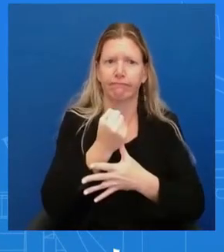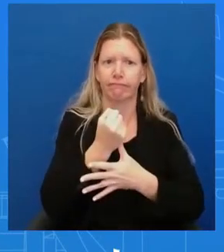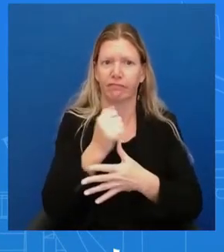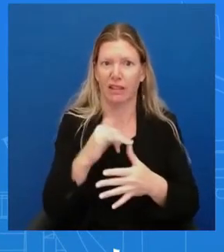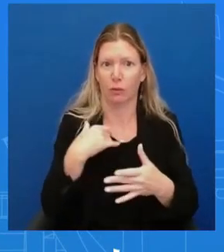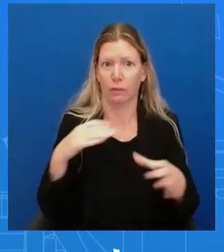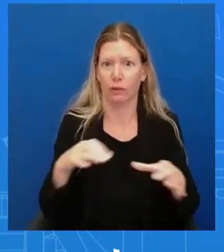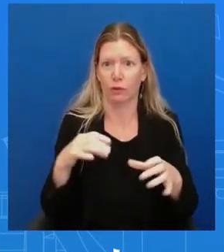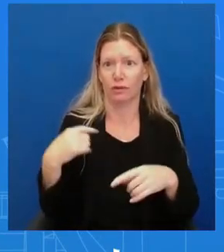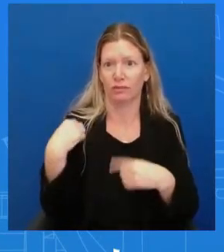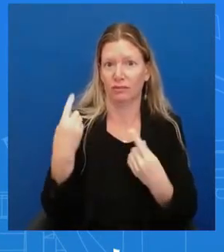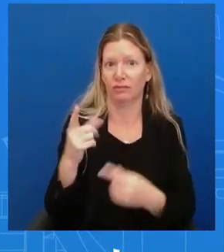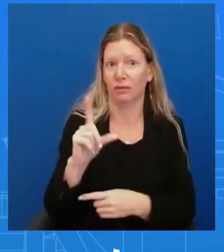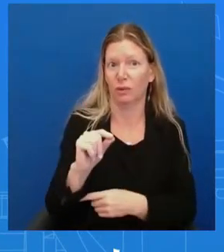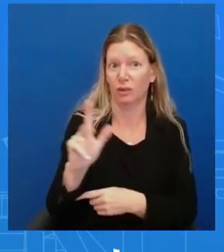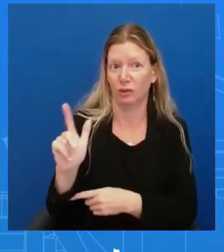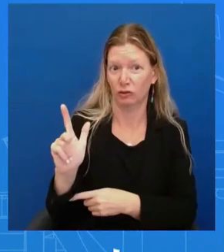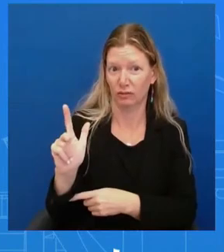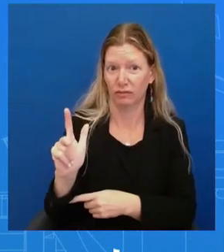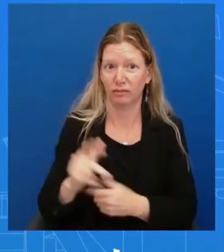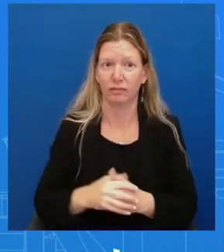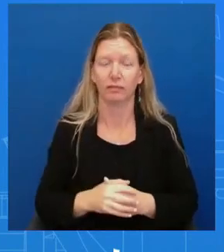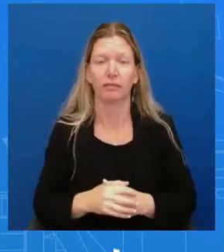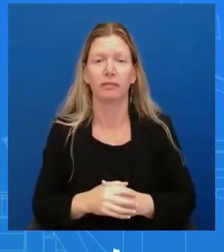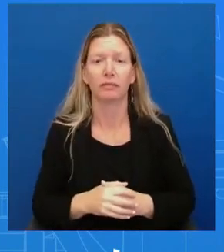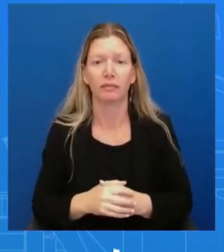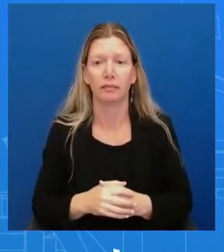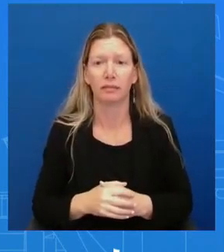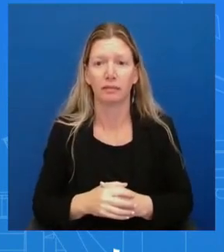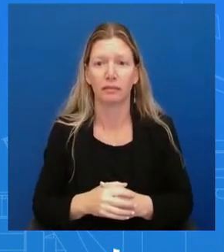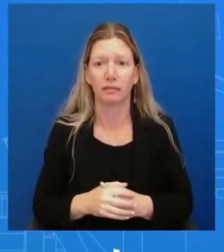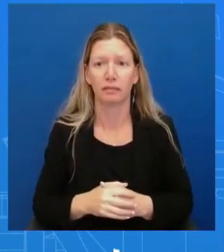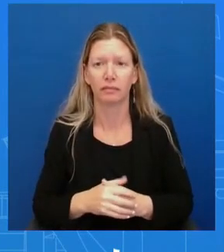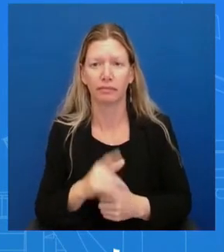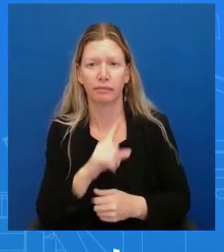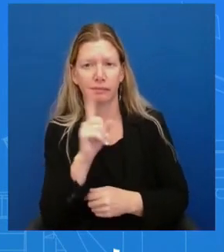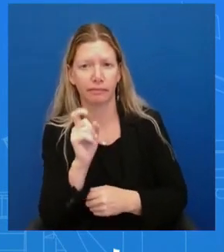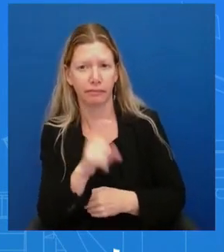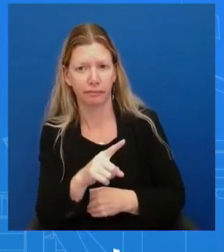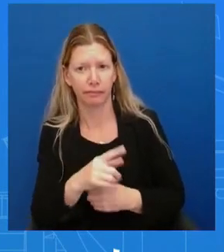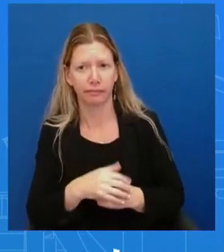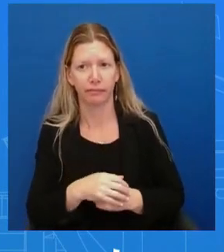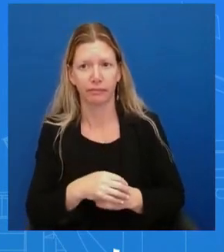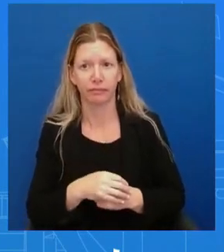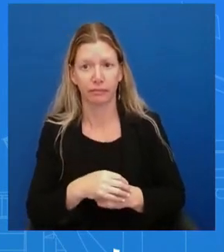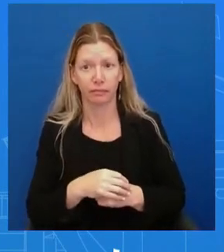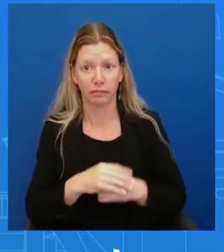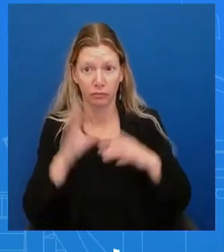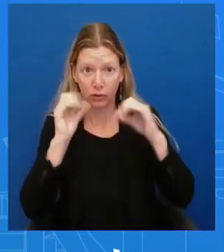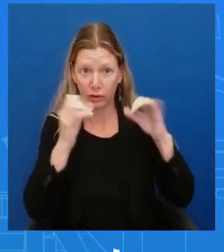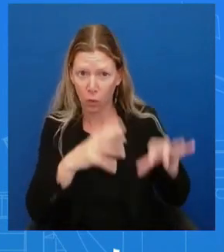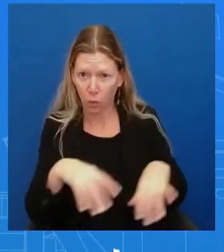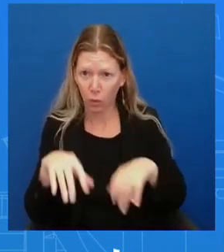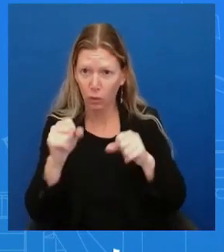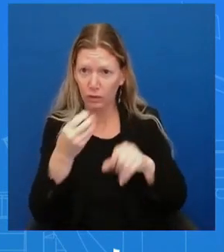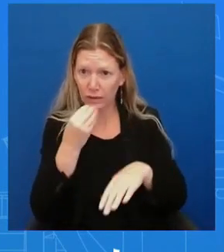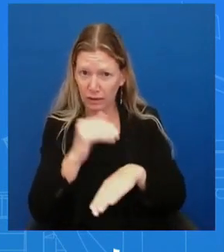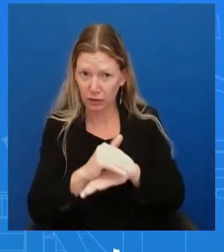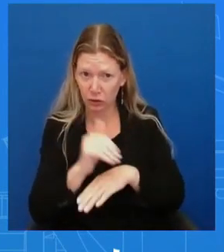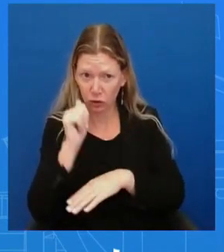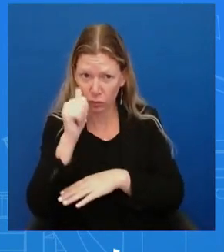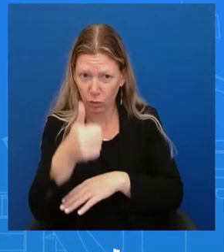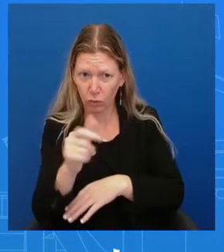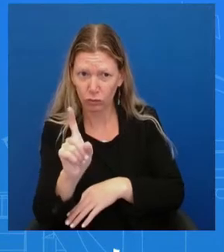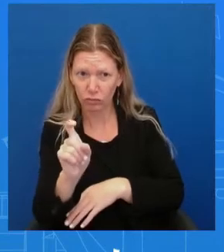Yeah, thank you. Is the president hosting an iftar dinner tomorrow? So I don't have anything to confirm here. As you know,